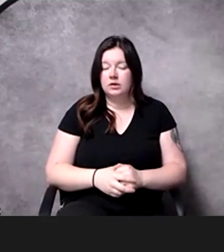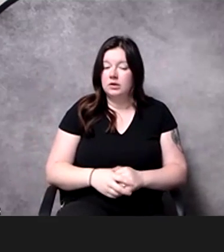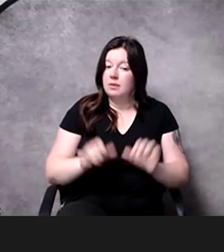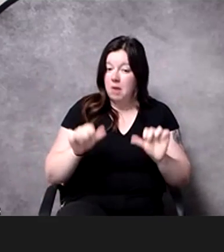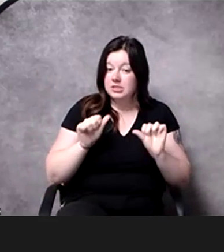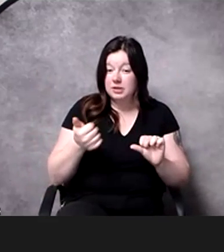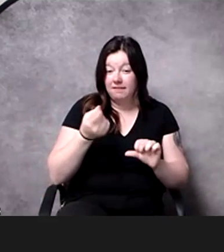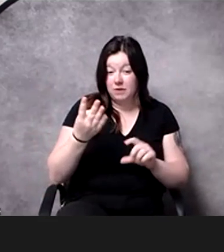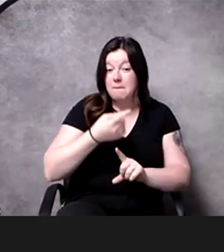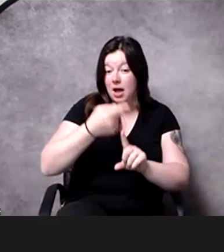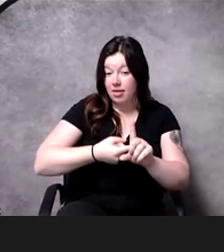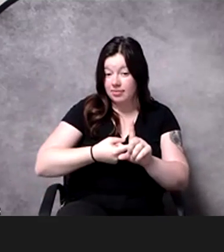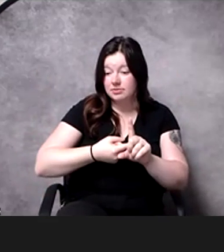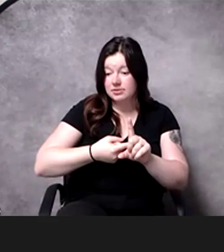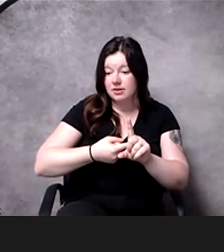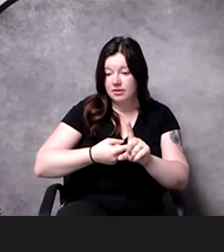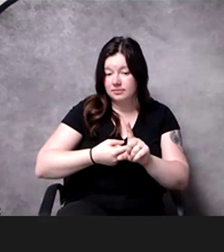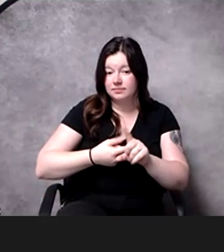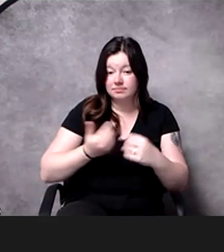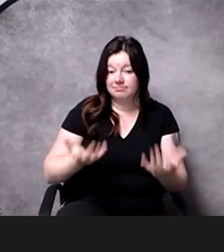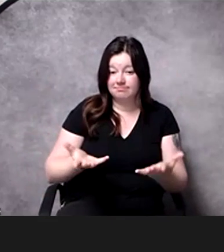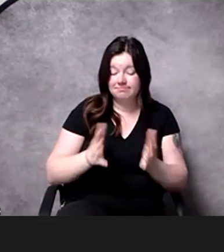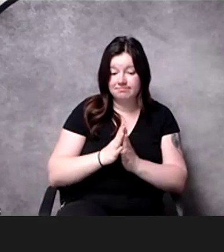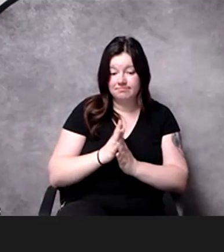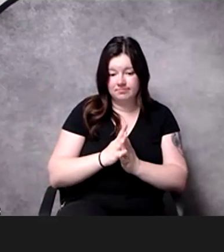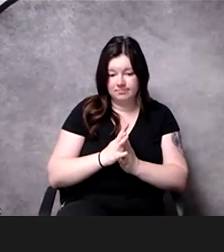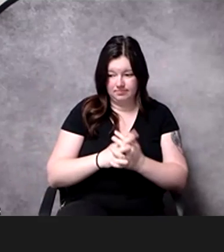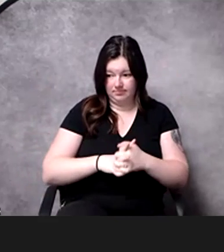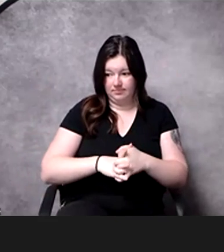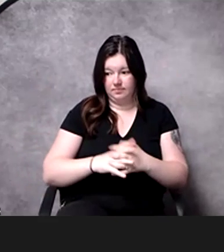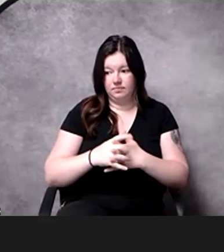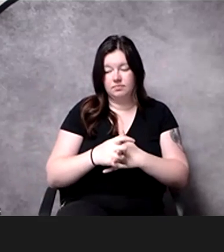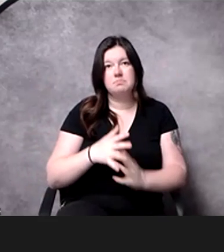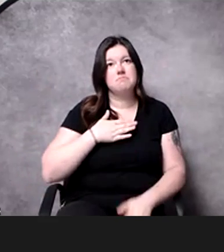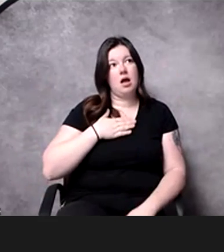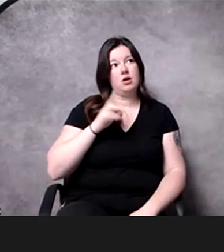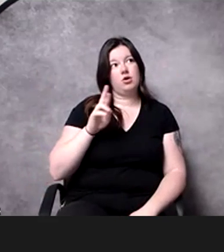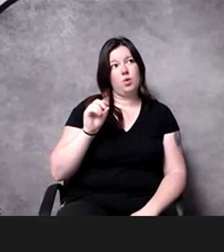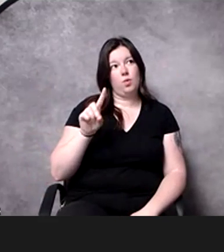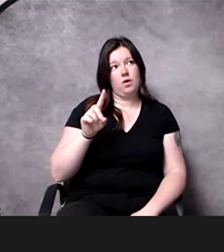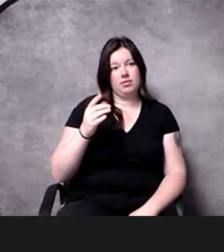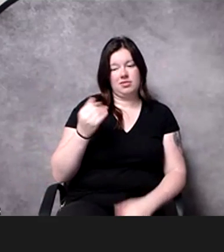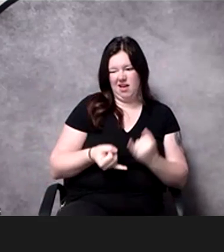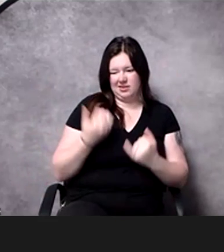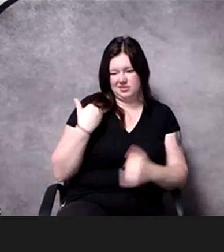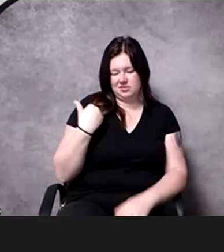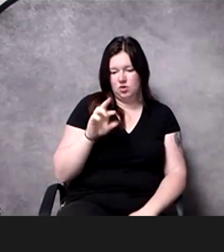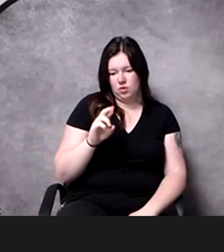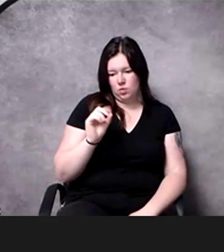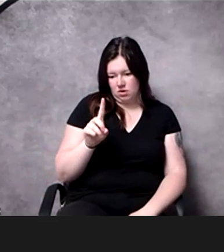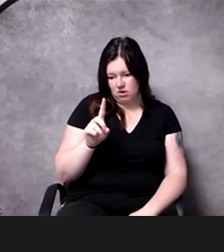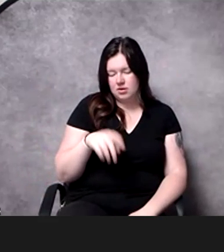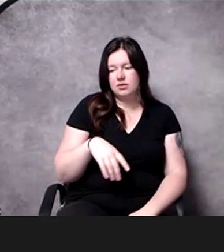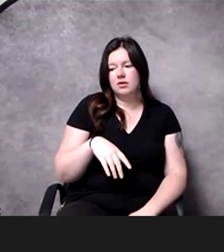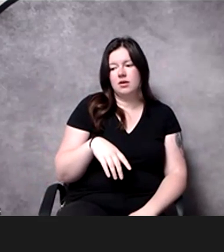It is not. I mean, if you look at with my RR1, the last one, I started to go